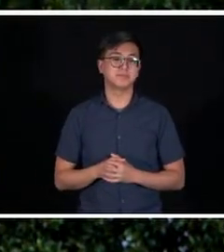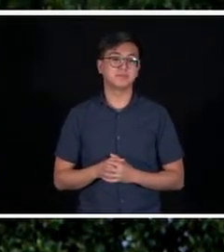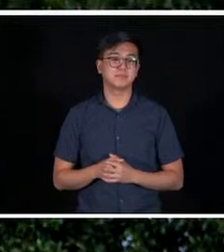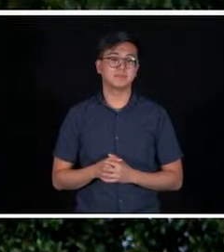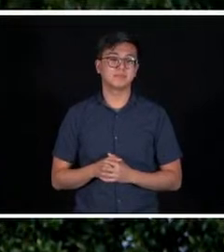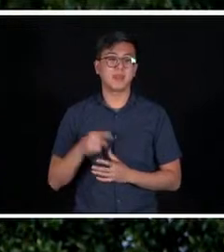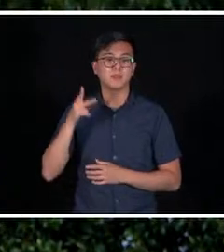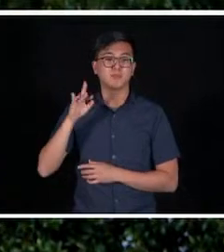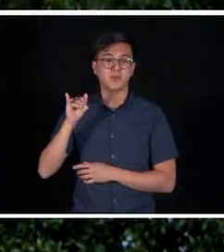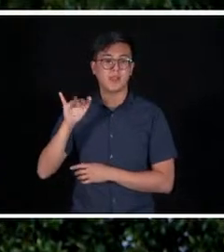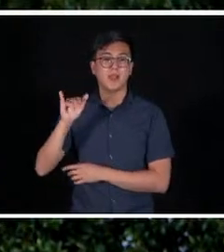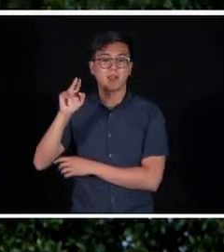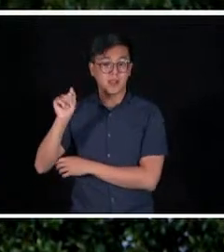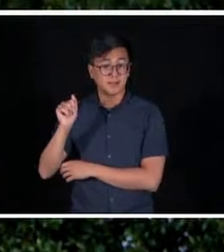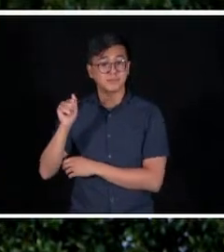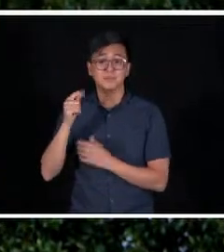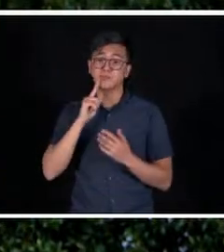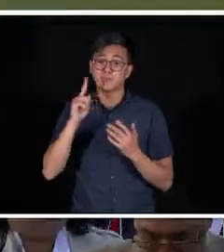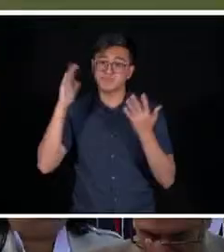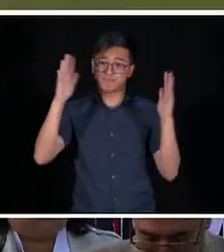Please give them a round of applause.